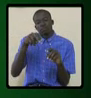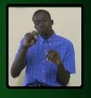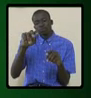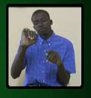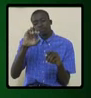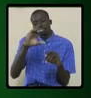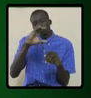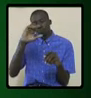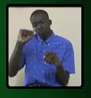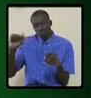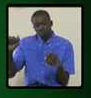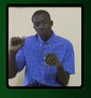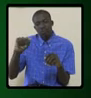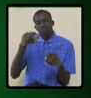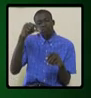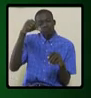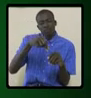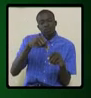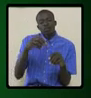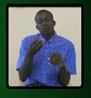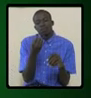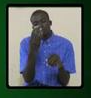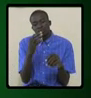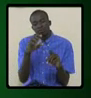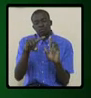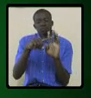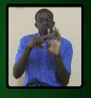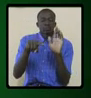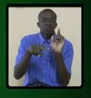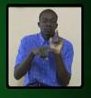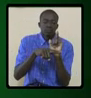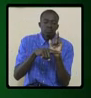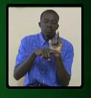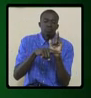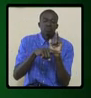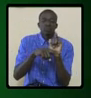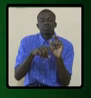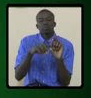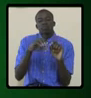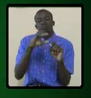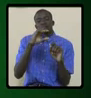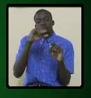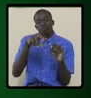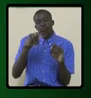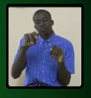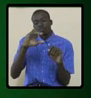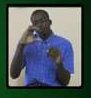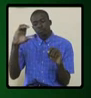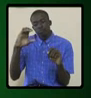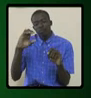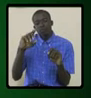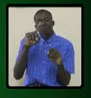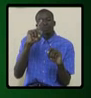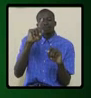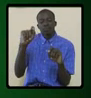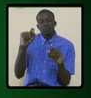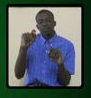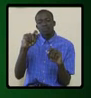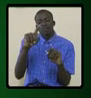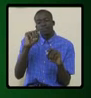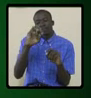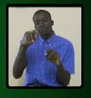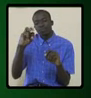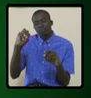ampere. Q stands for the amount of charge and its unit is coulomb. T stands for